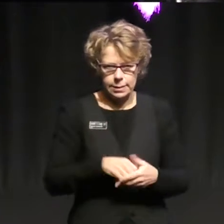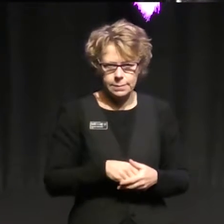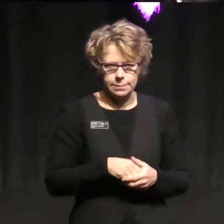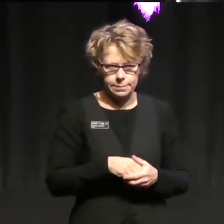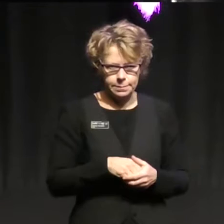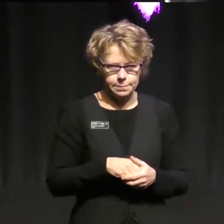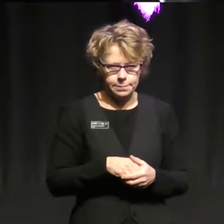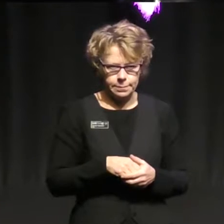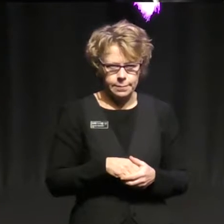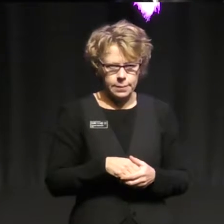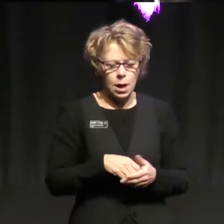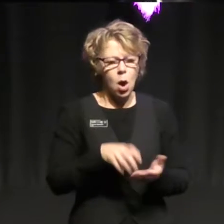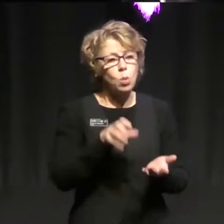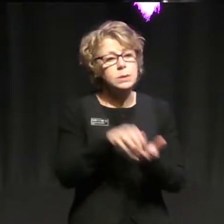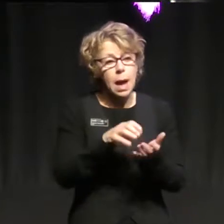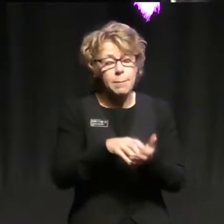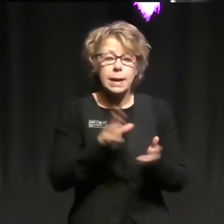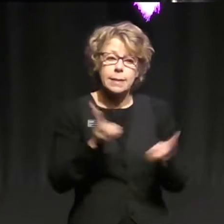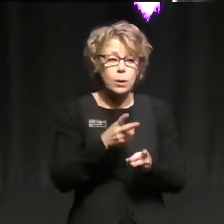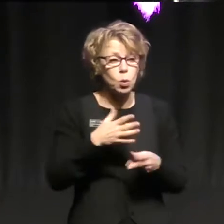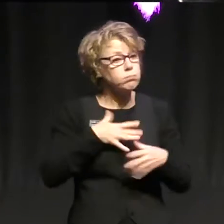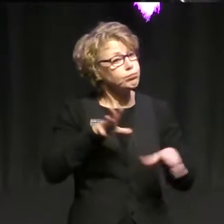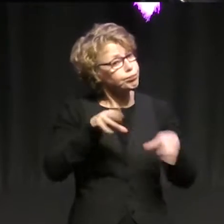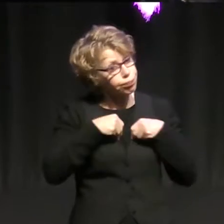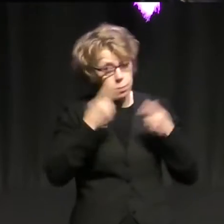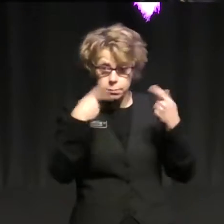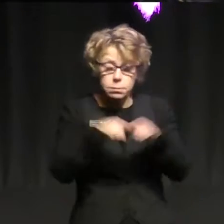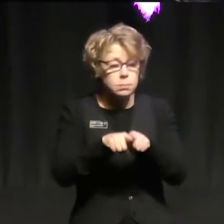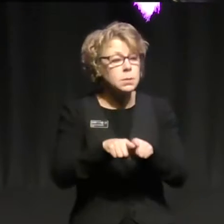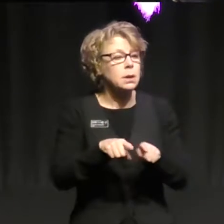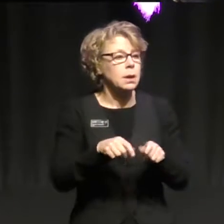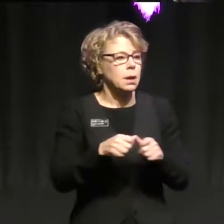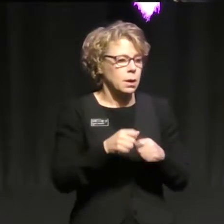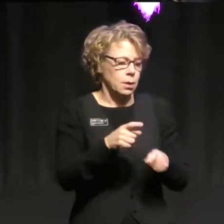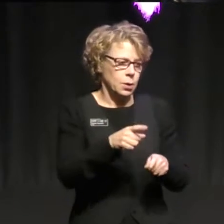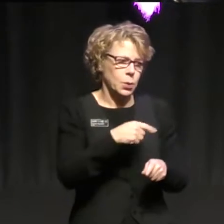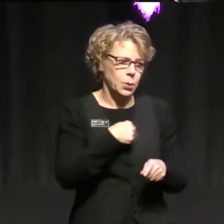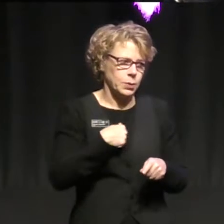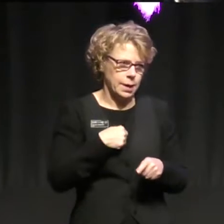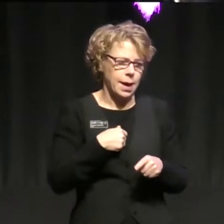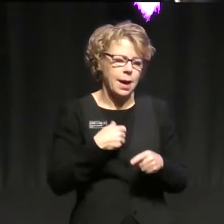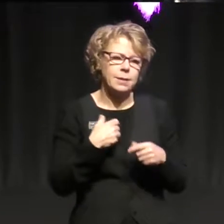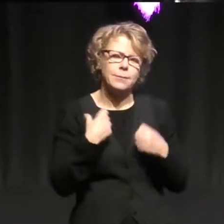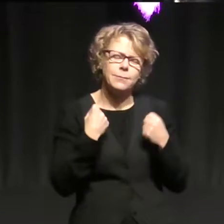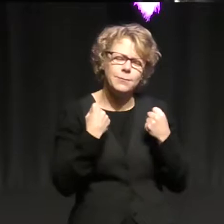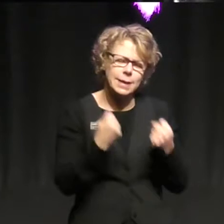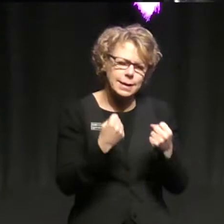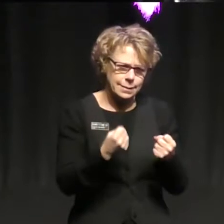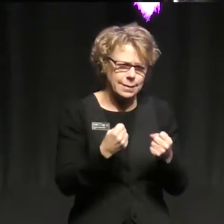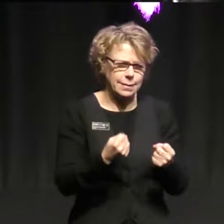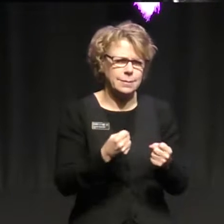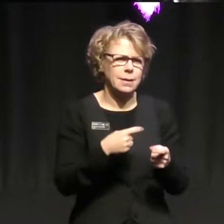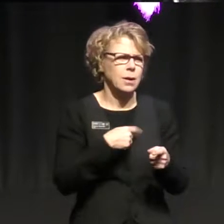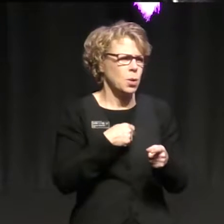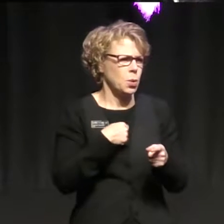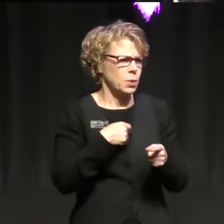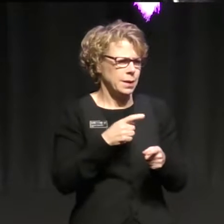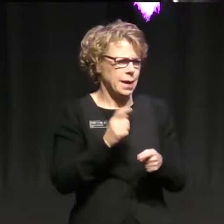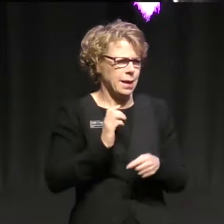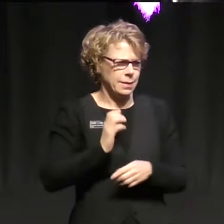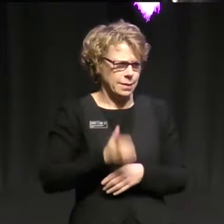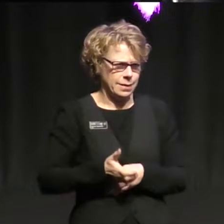This is very, very important. This is something that was formulated by Ella Batz, and she also wrote a book